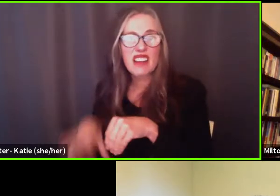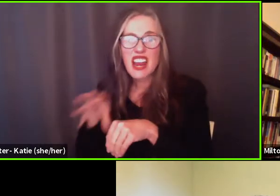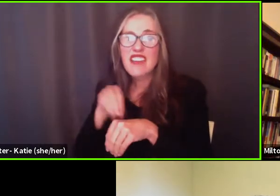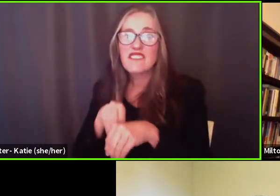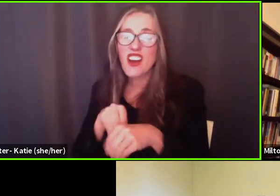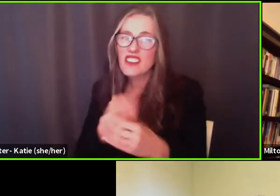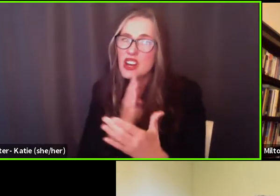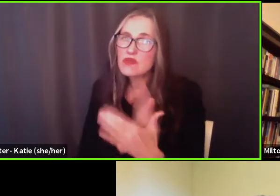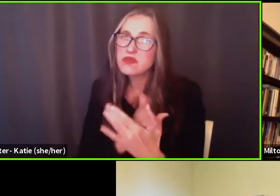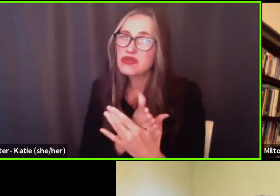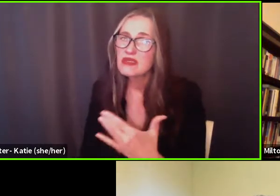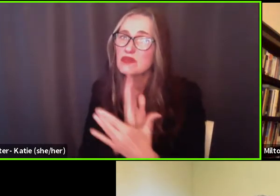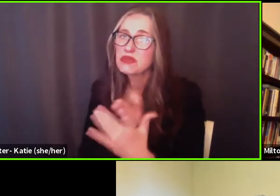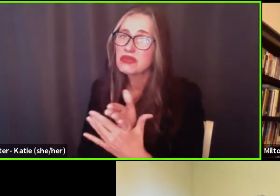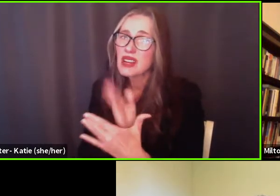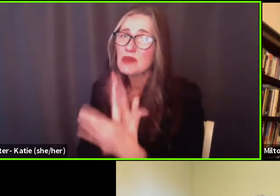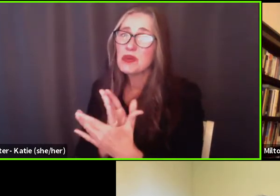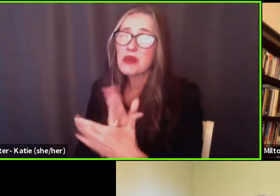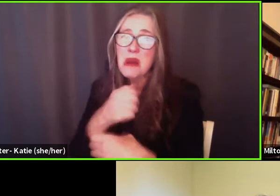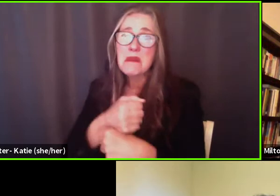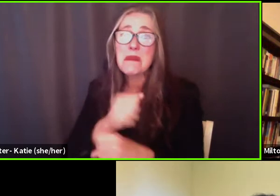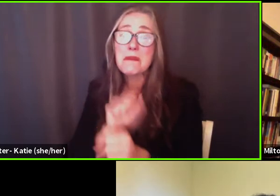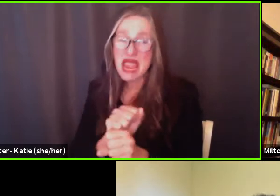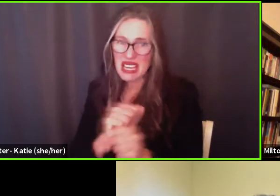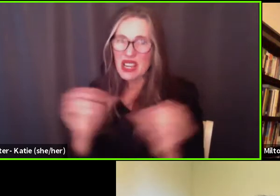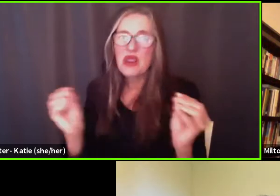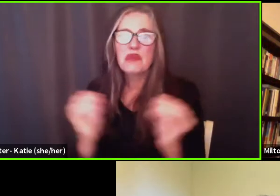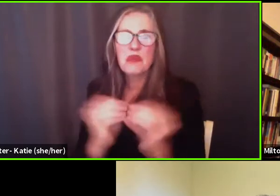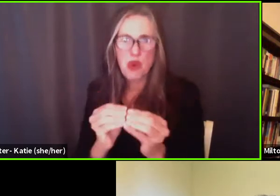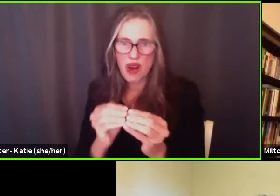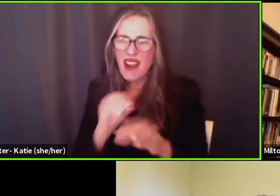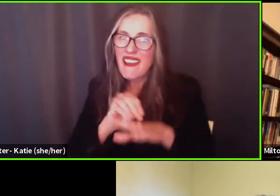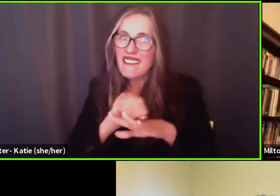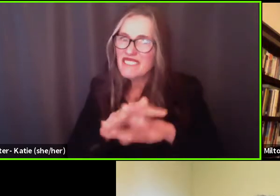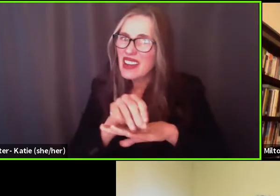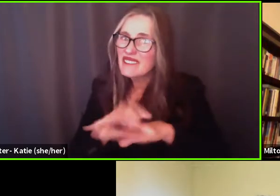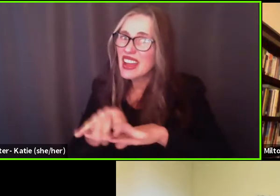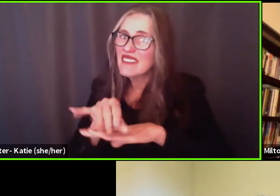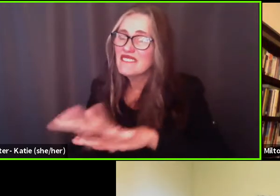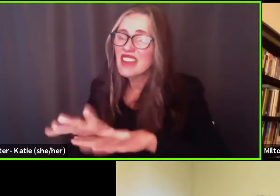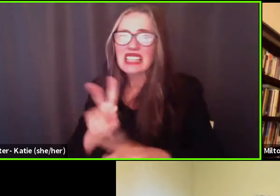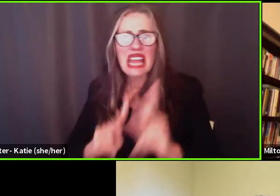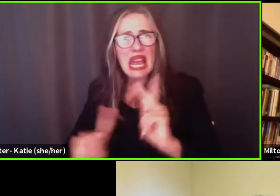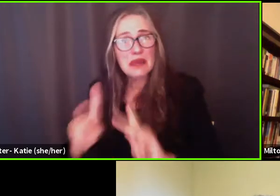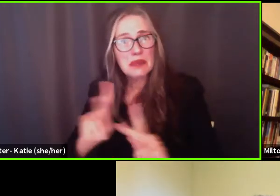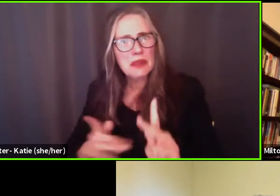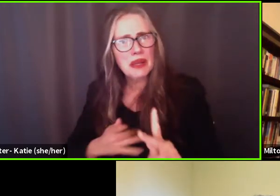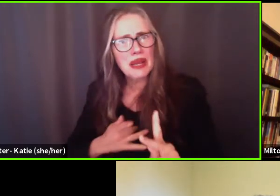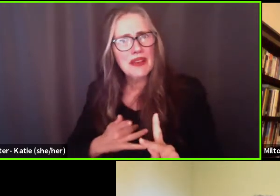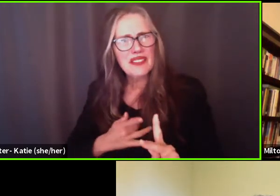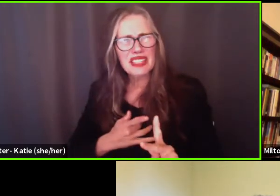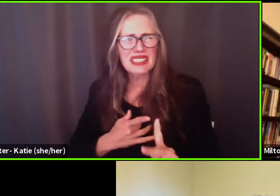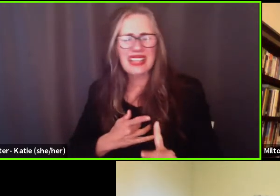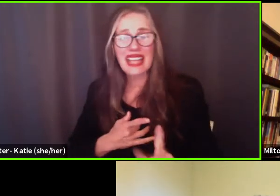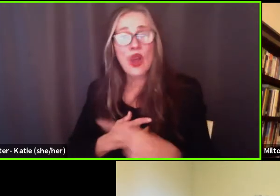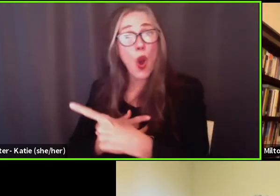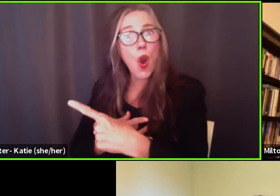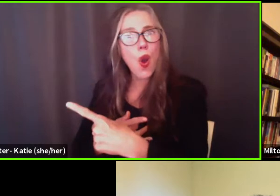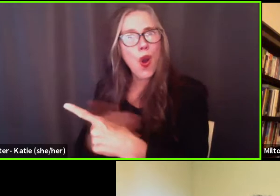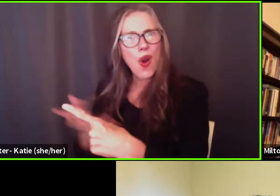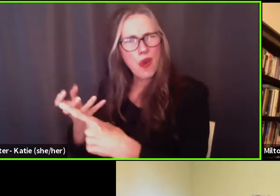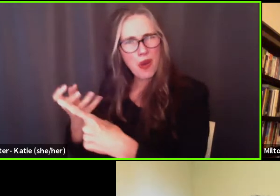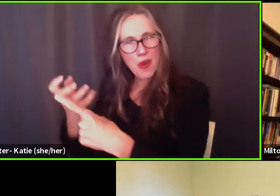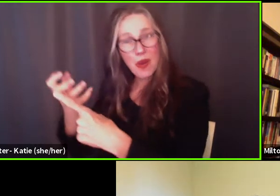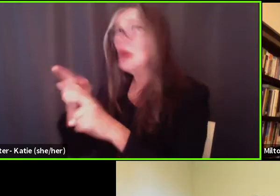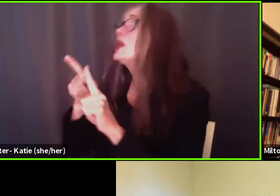we have come to believe will be the critical best people and to discourage uh the reproduction of those we seem to be as